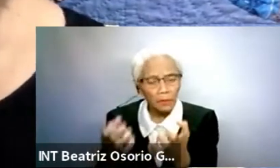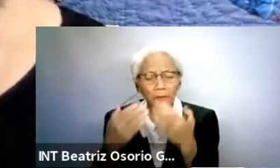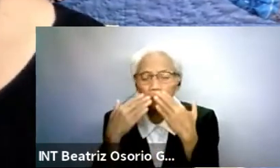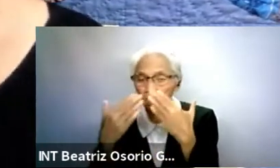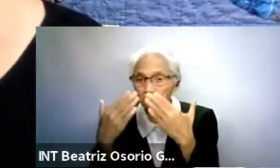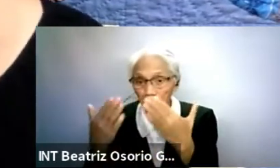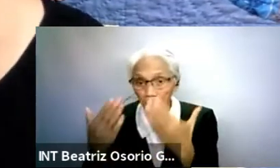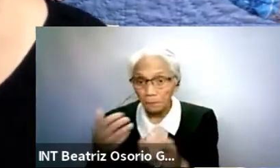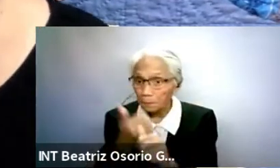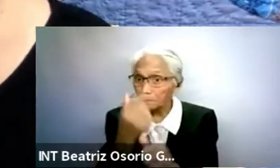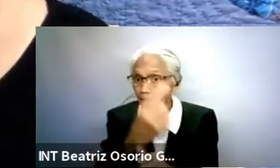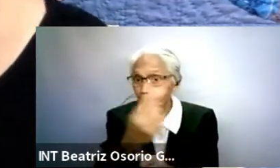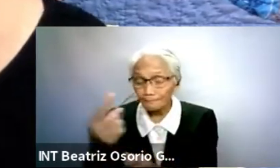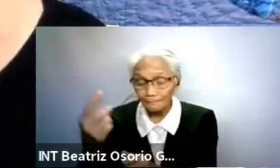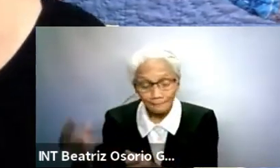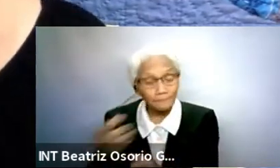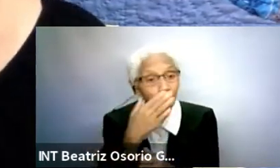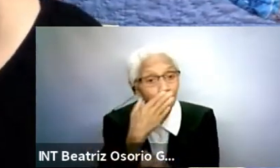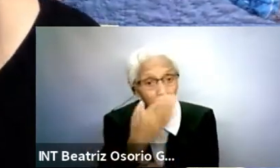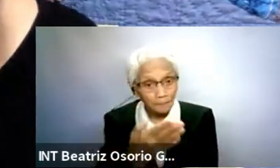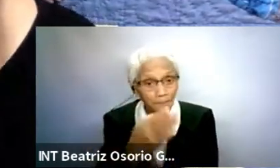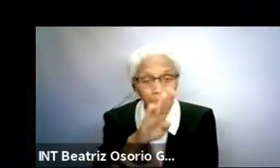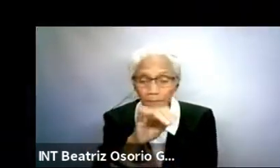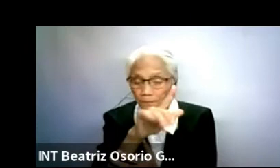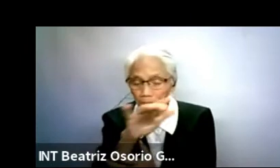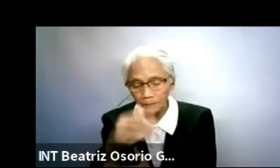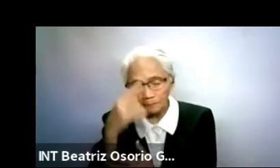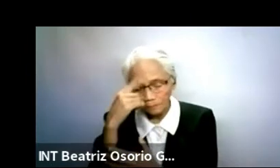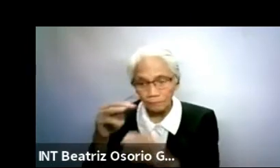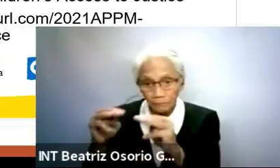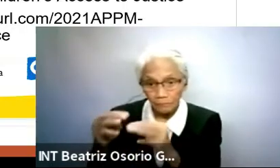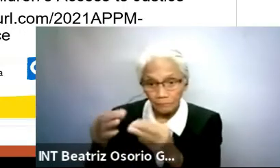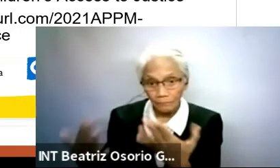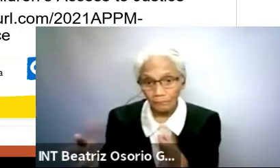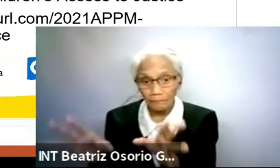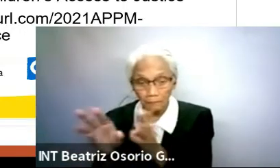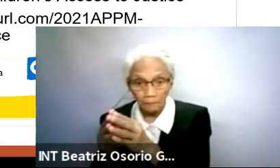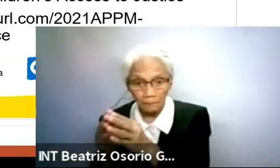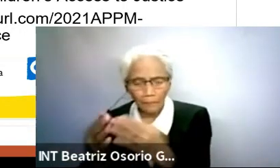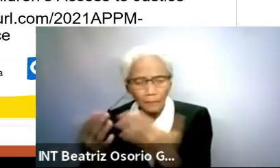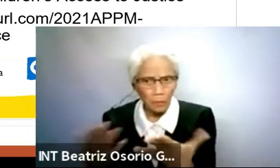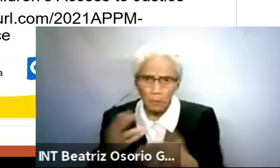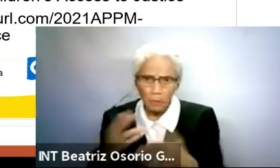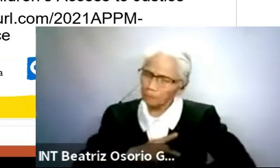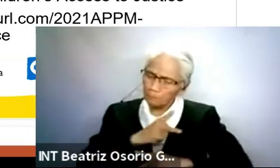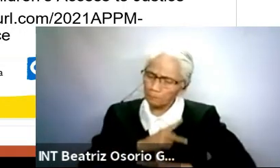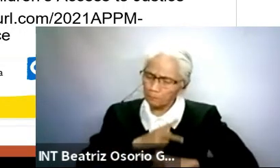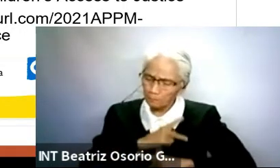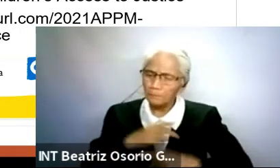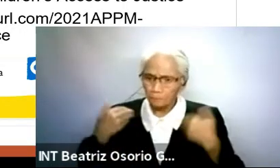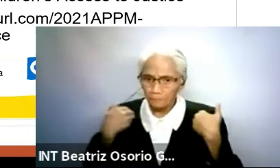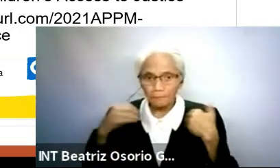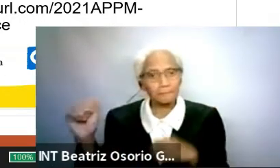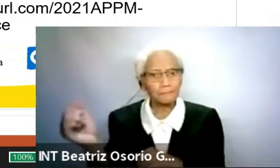resource persons, and Billy, thank you for moderating this session. Today, we're really very pleased to have all the